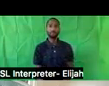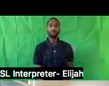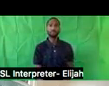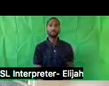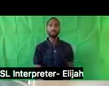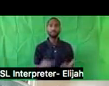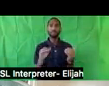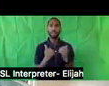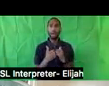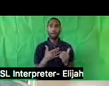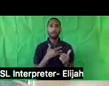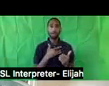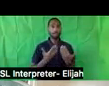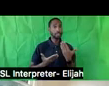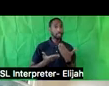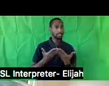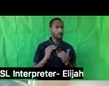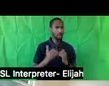How can it feel easy, right?